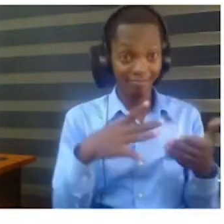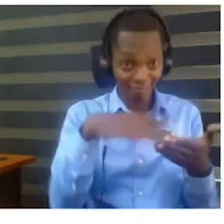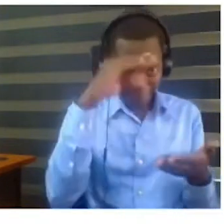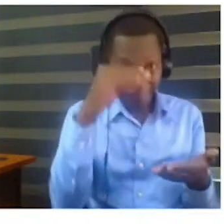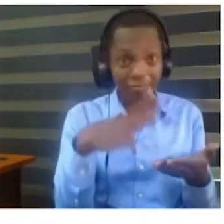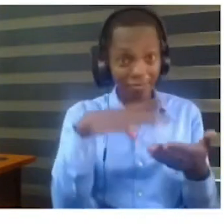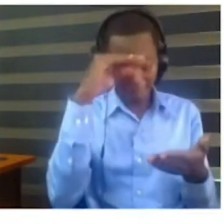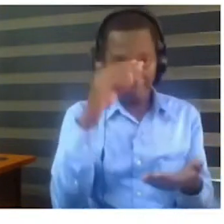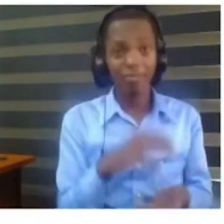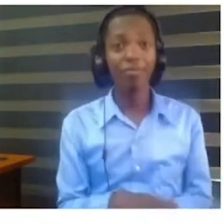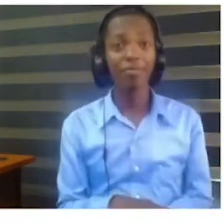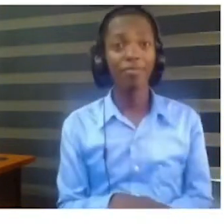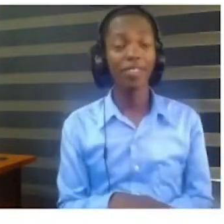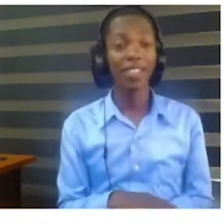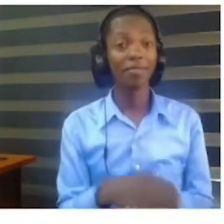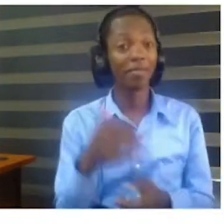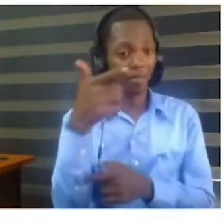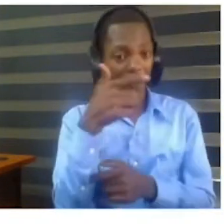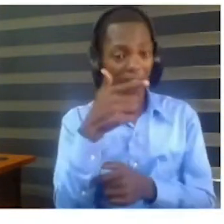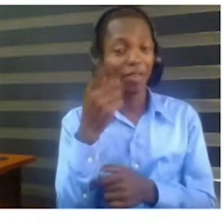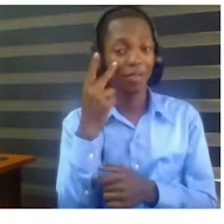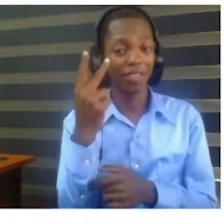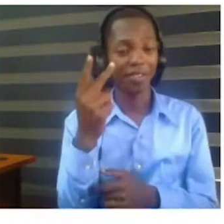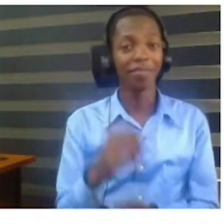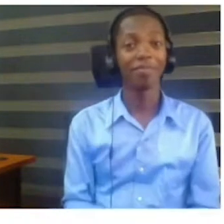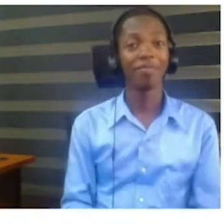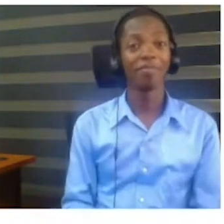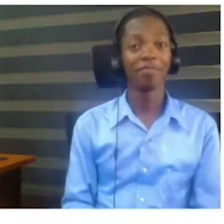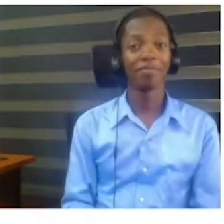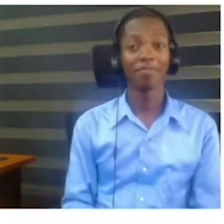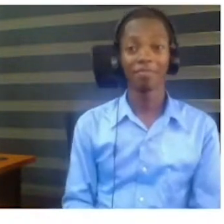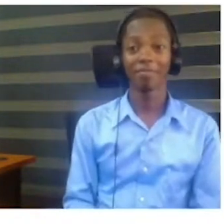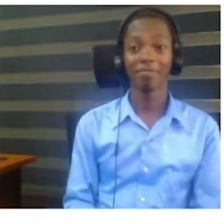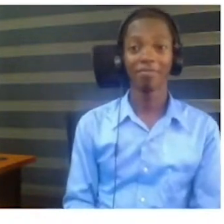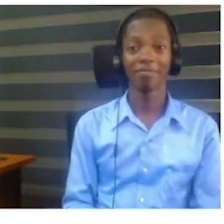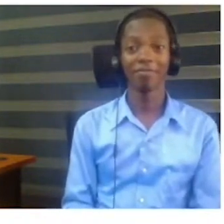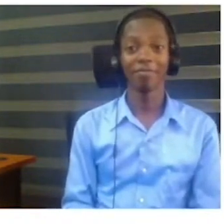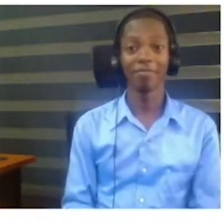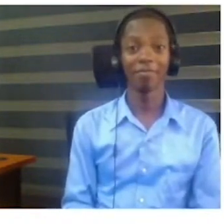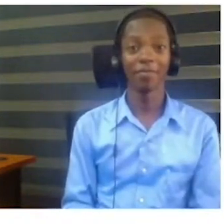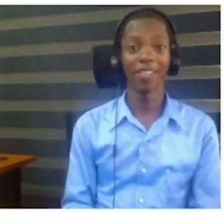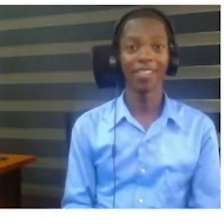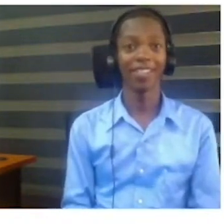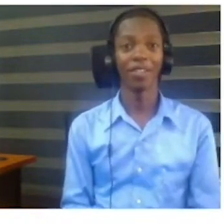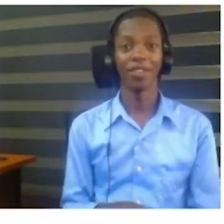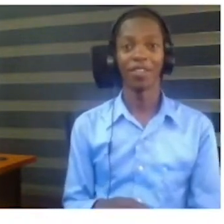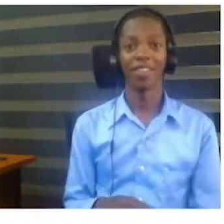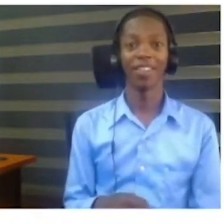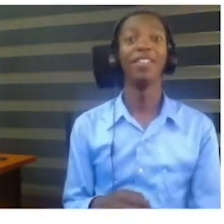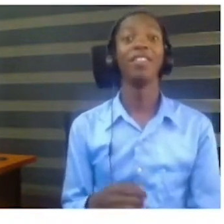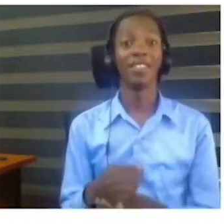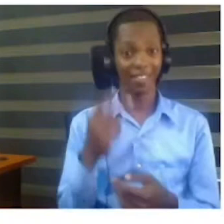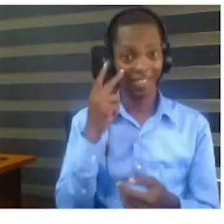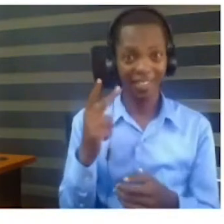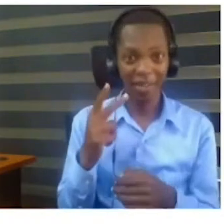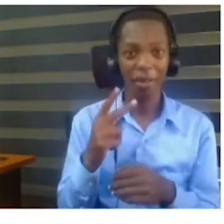Video, please. So there's a video of tandem surfing. There's a large tandem